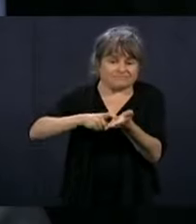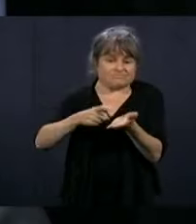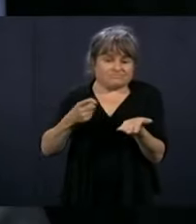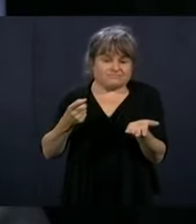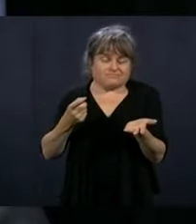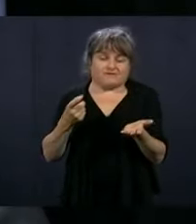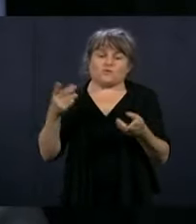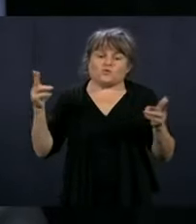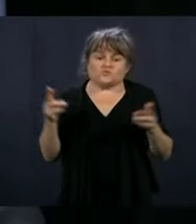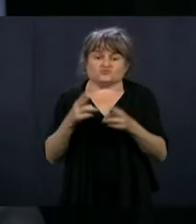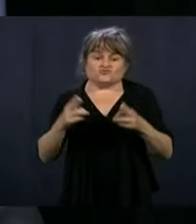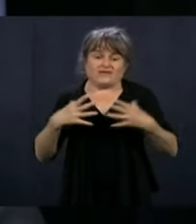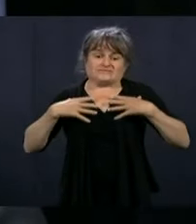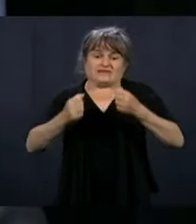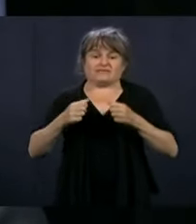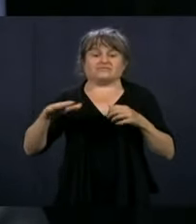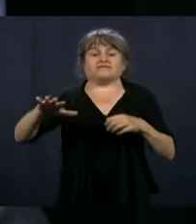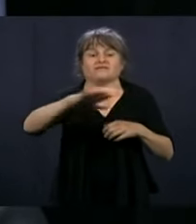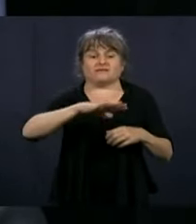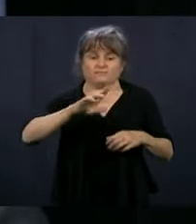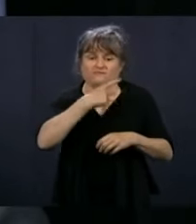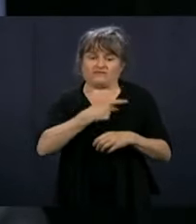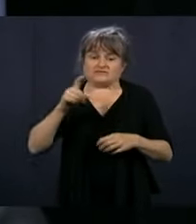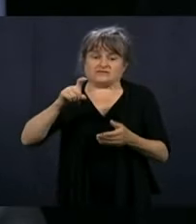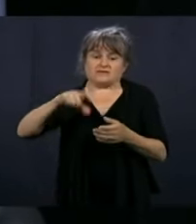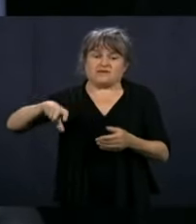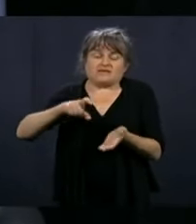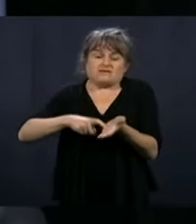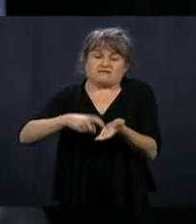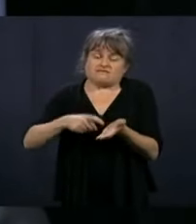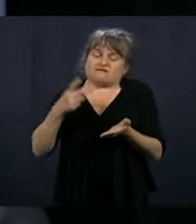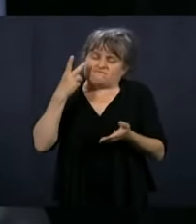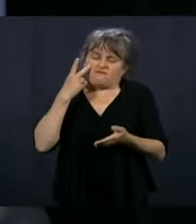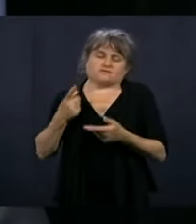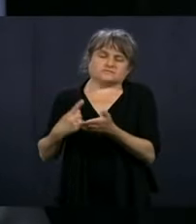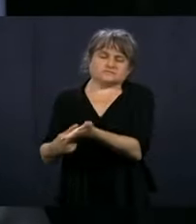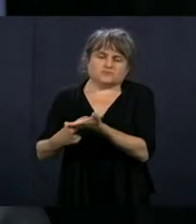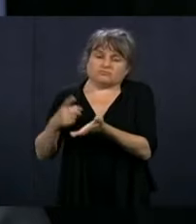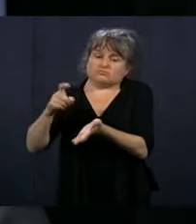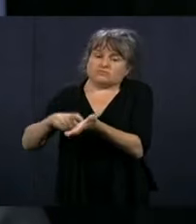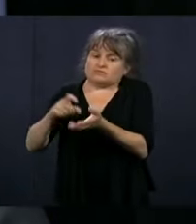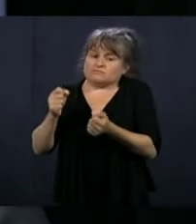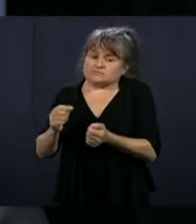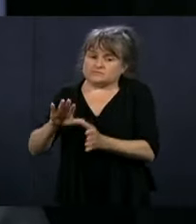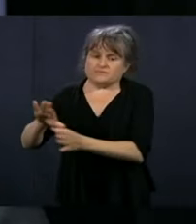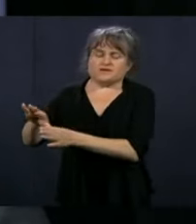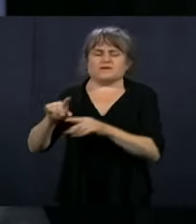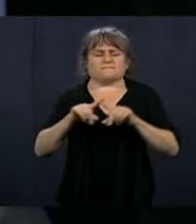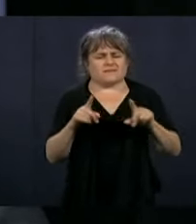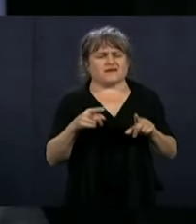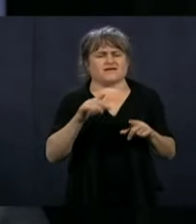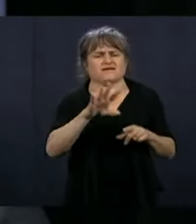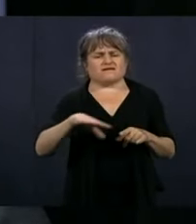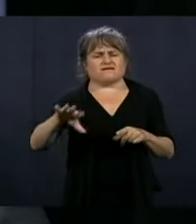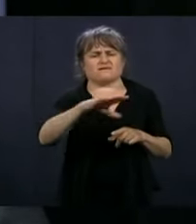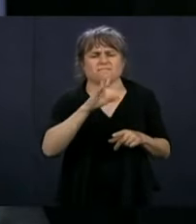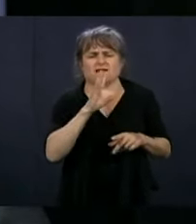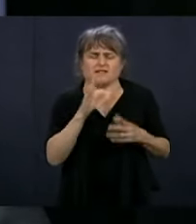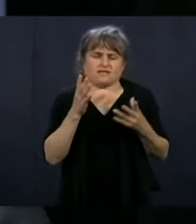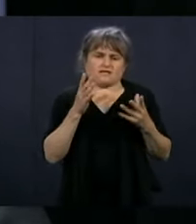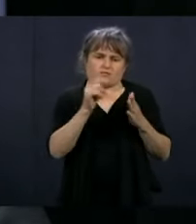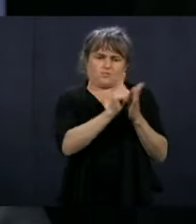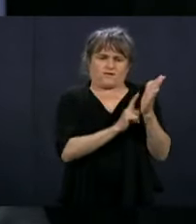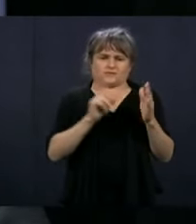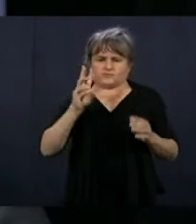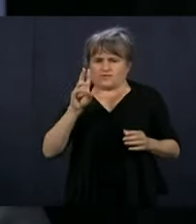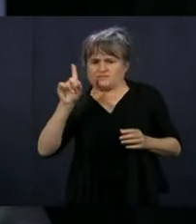emergency. So we can talk about the deadline. Now, I've heard certain critics from the opposition say we don't need Bill 61.